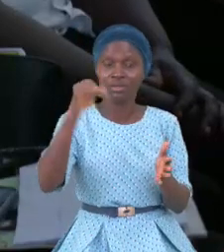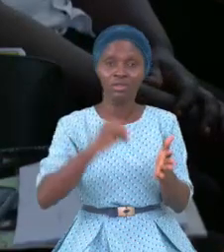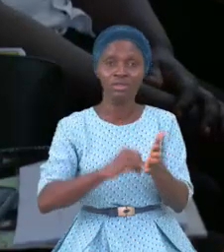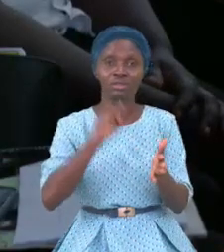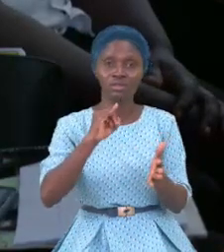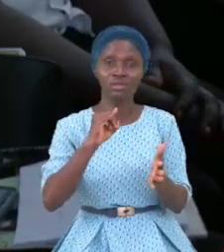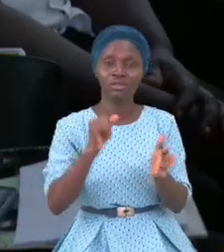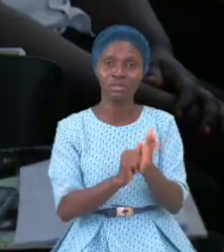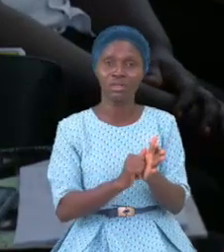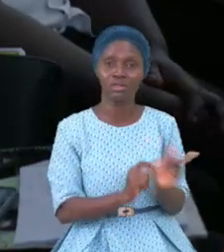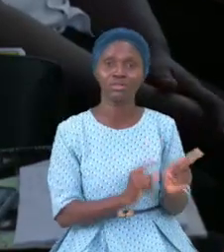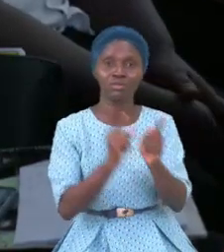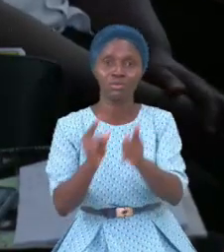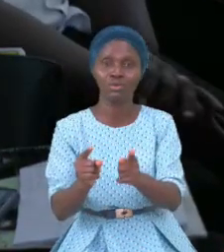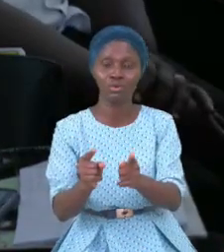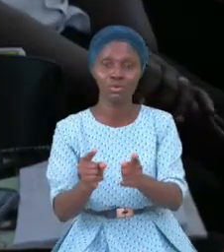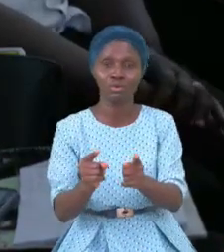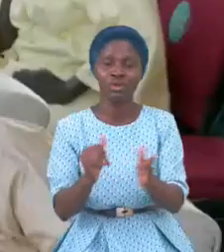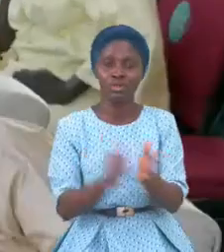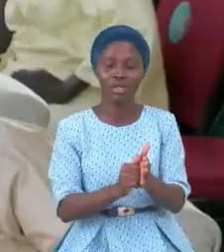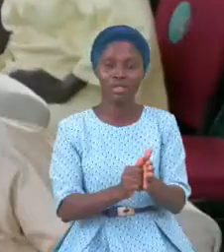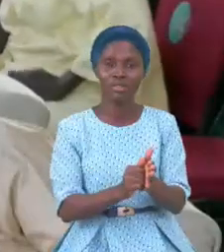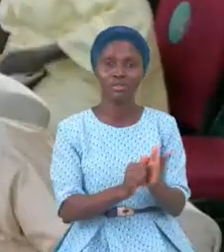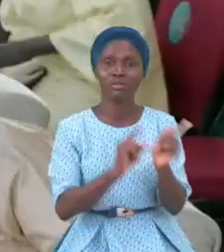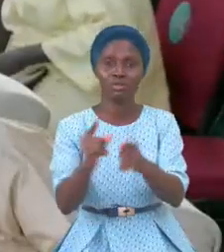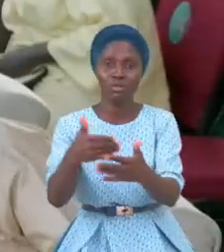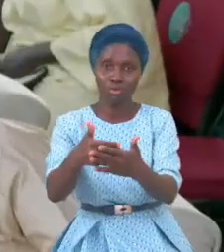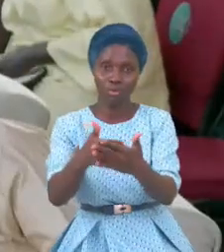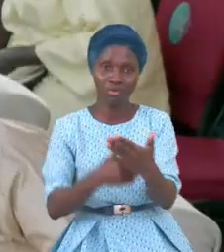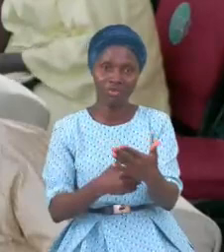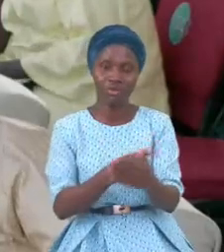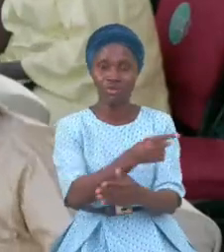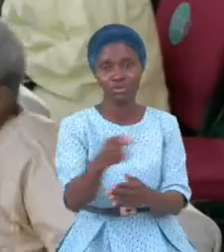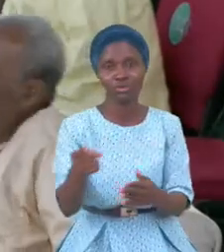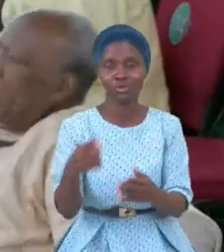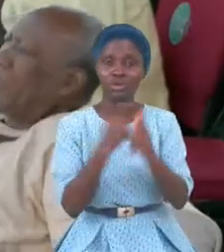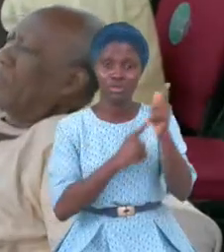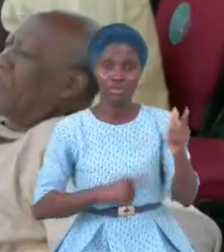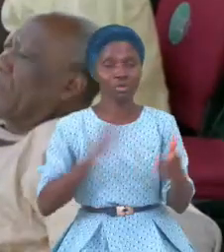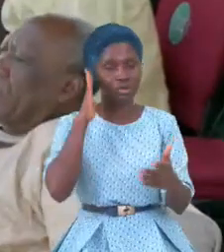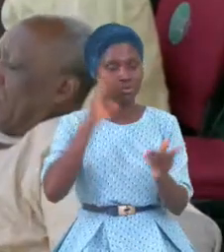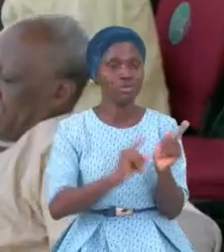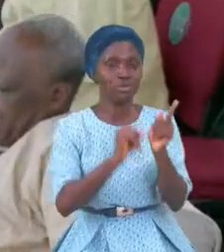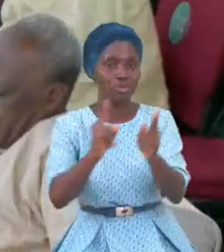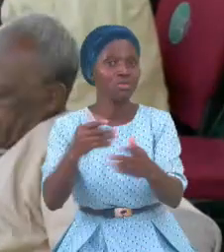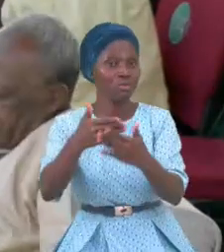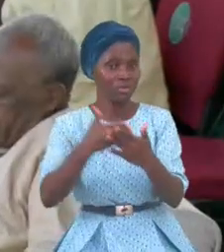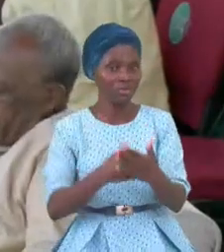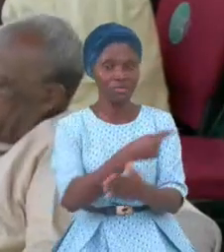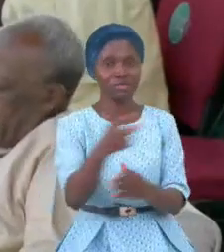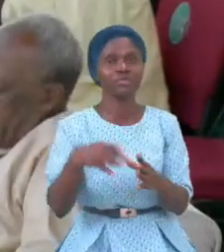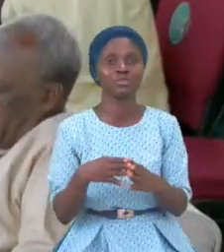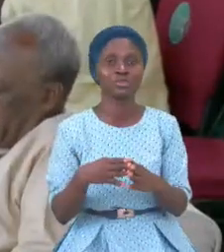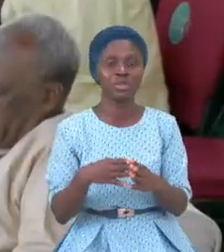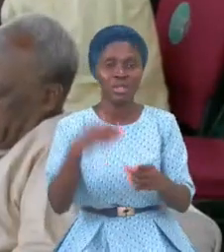that doth go before thee. The Lord will go before you. In his power, he'll go before